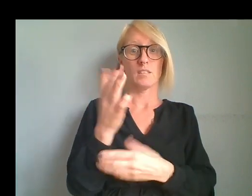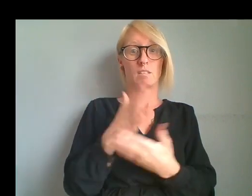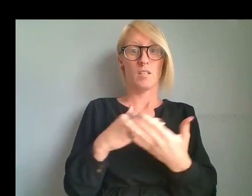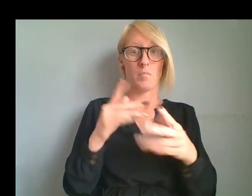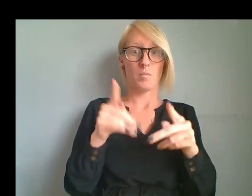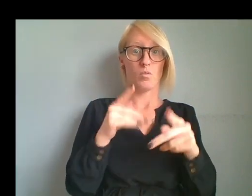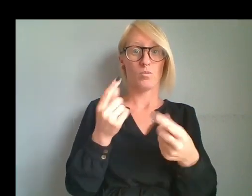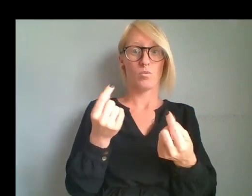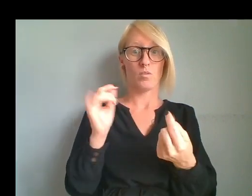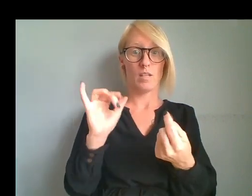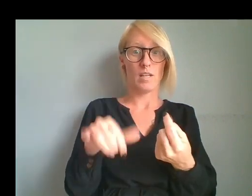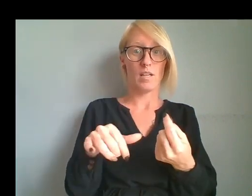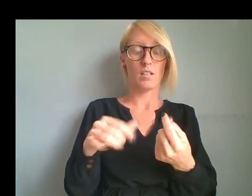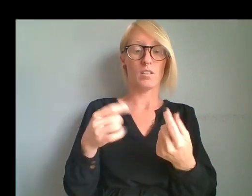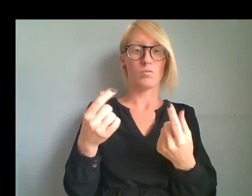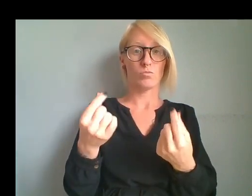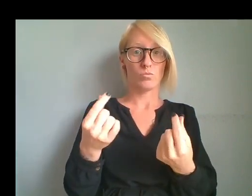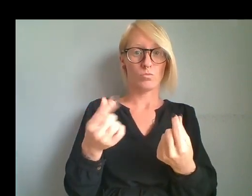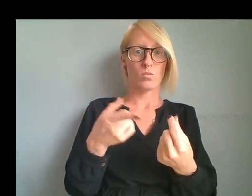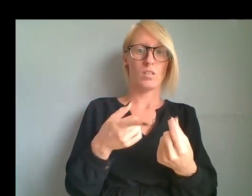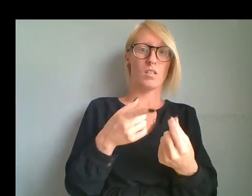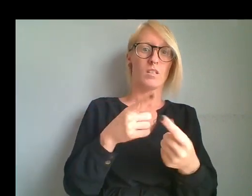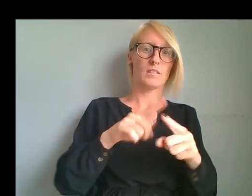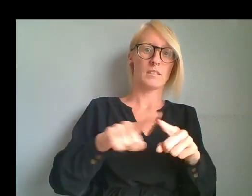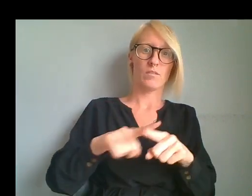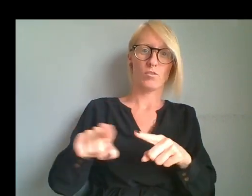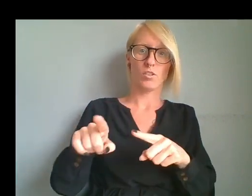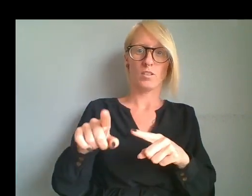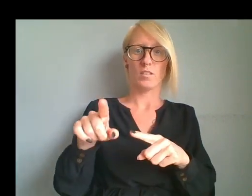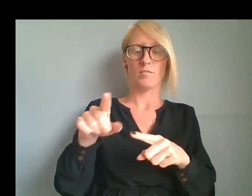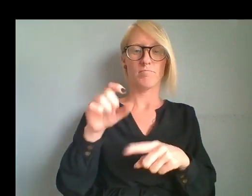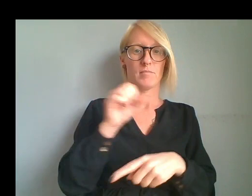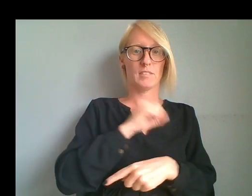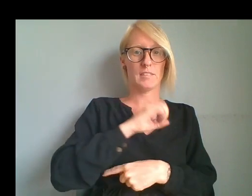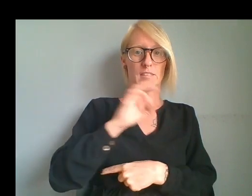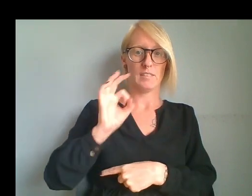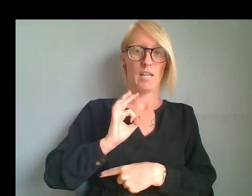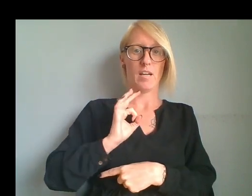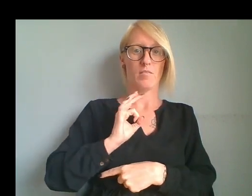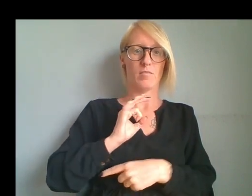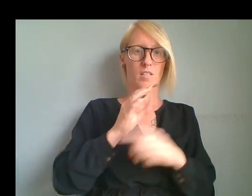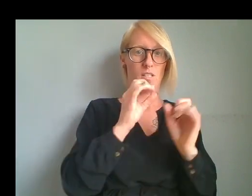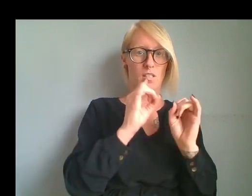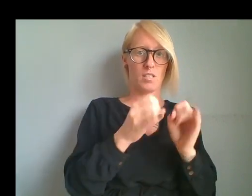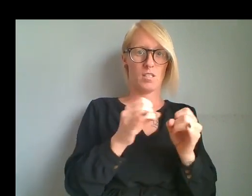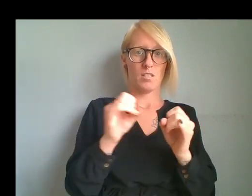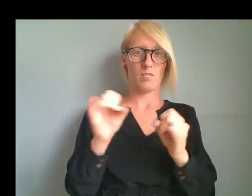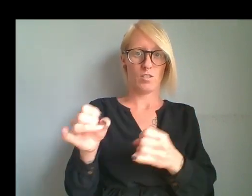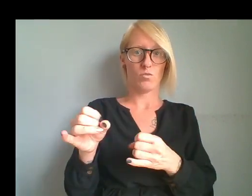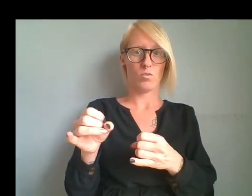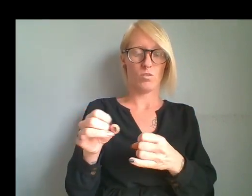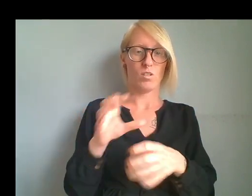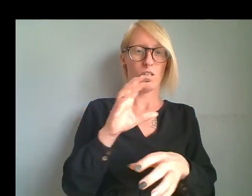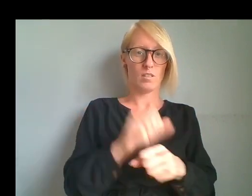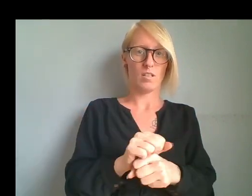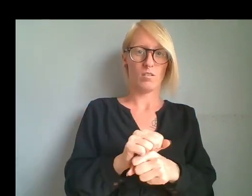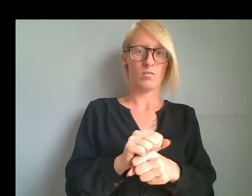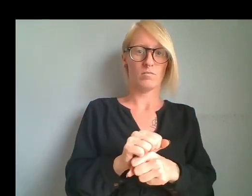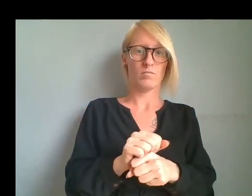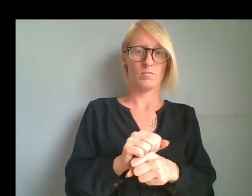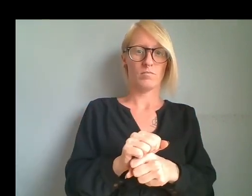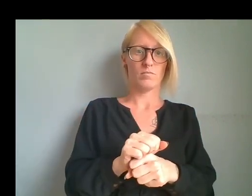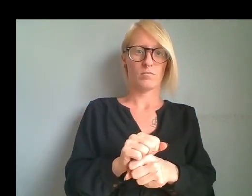have different staff will have their personal account and then do one business account that maybe more than one person might use.